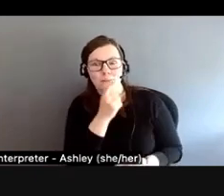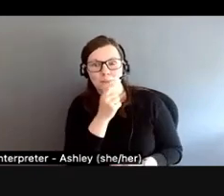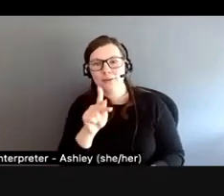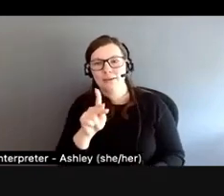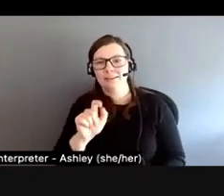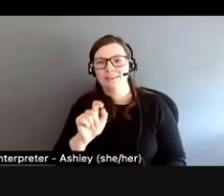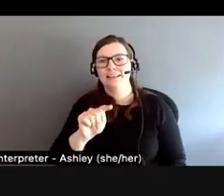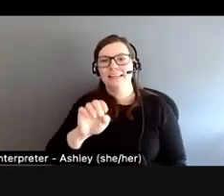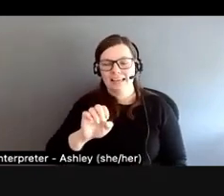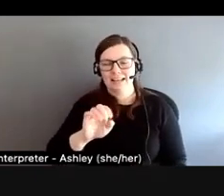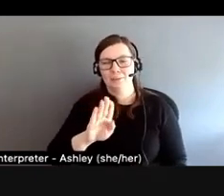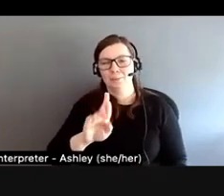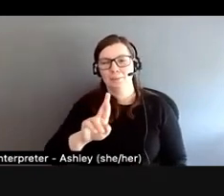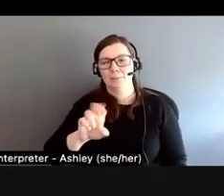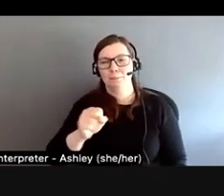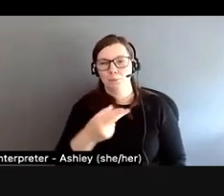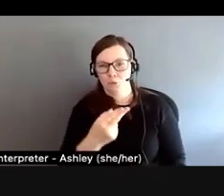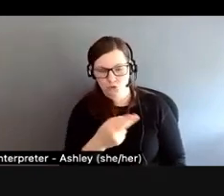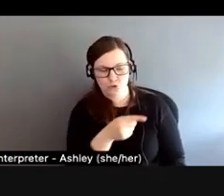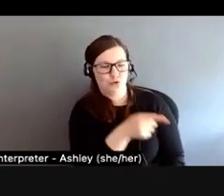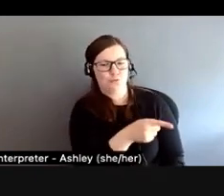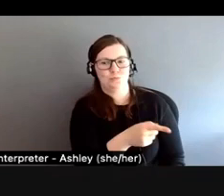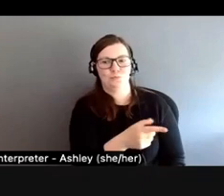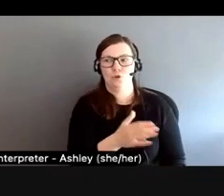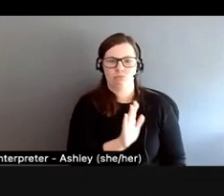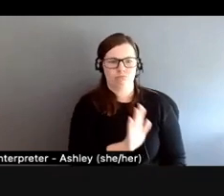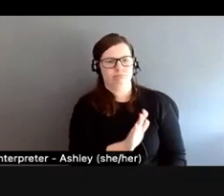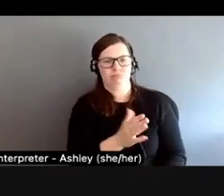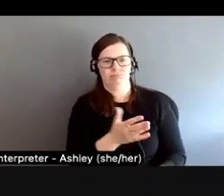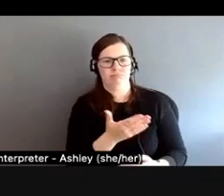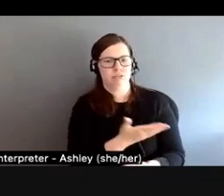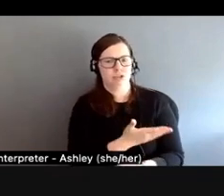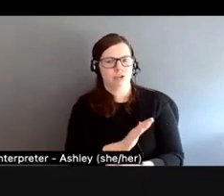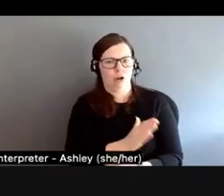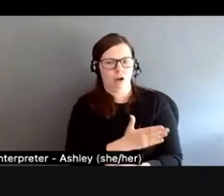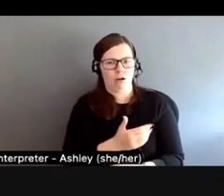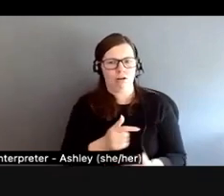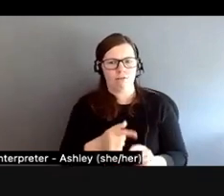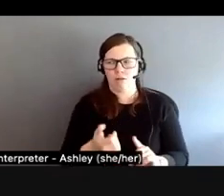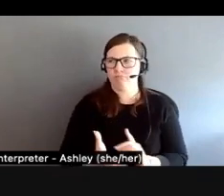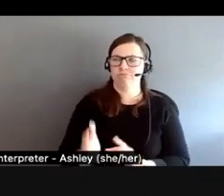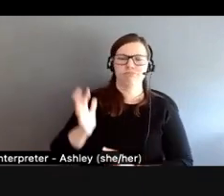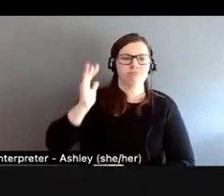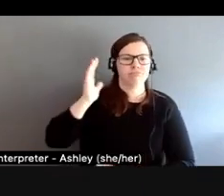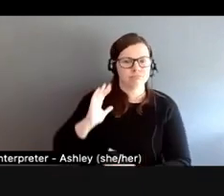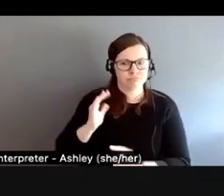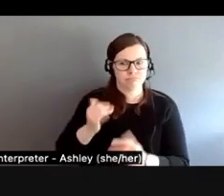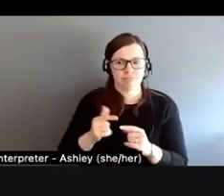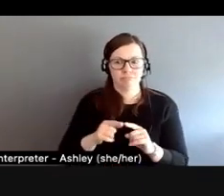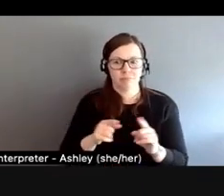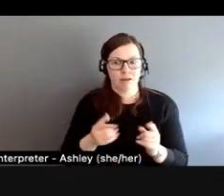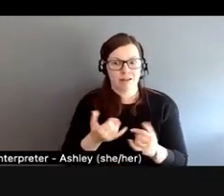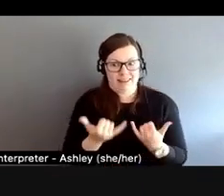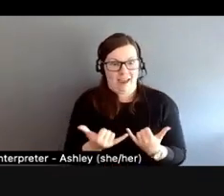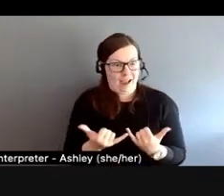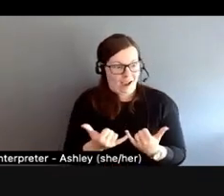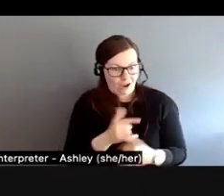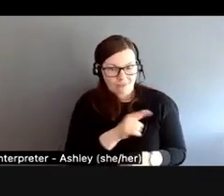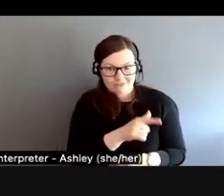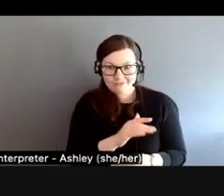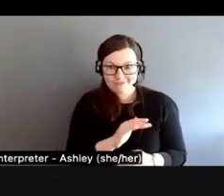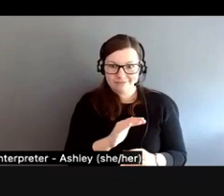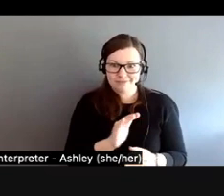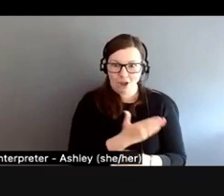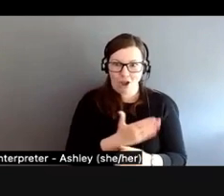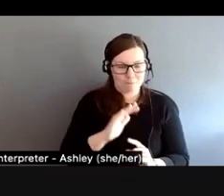are like making videos with the sound of Running Up That Hill in their TikToks. So now Kate Bush has reached